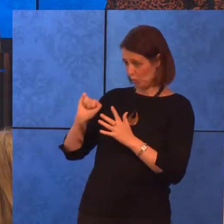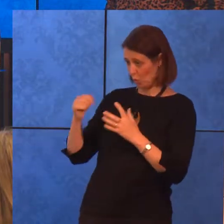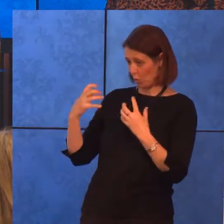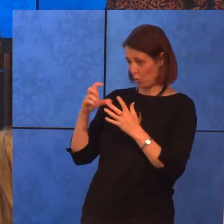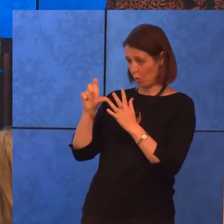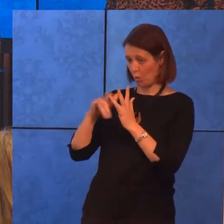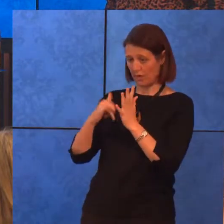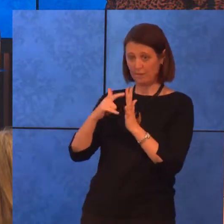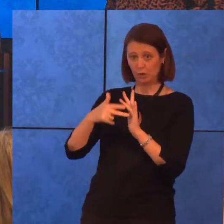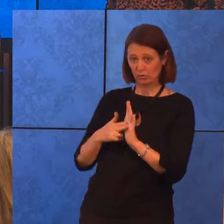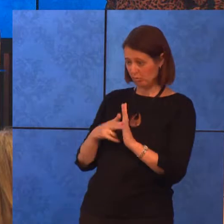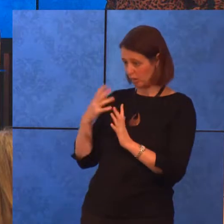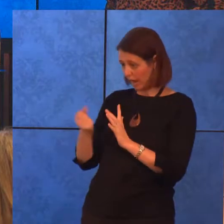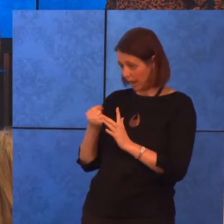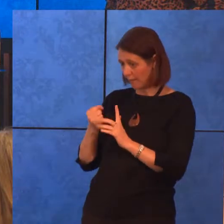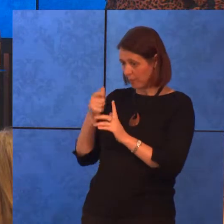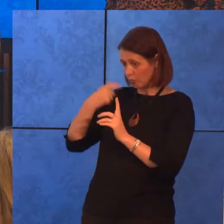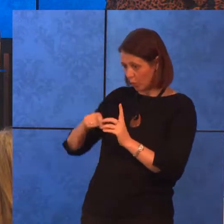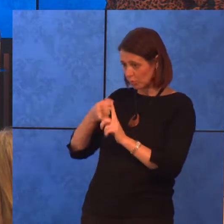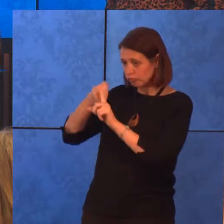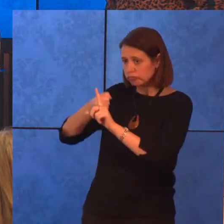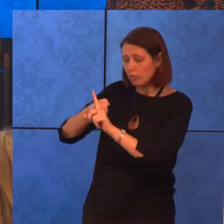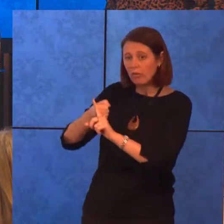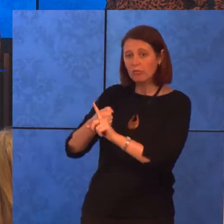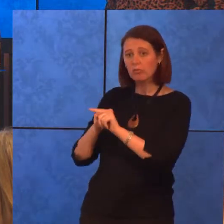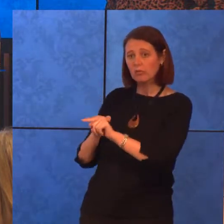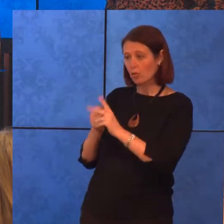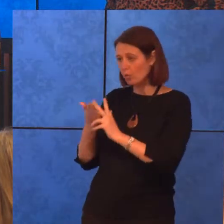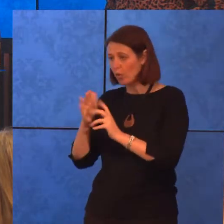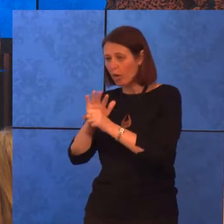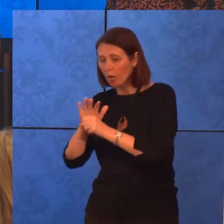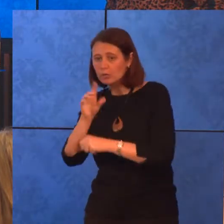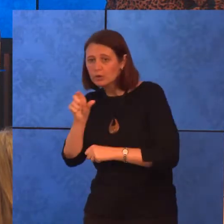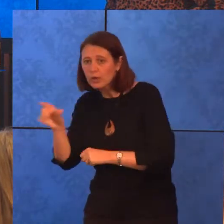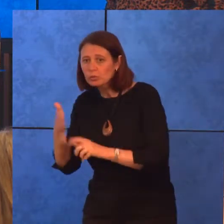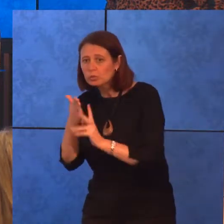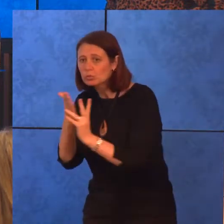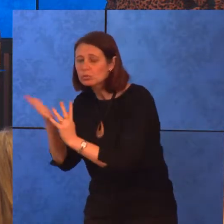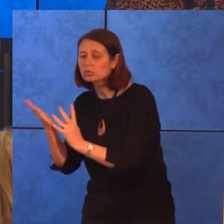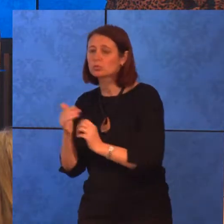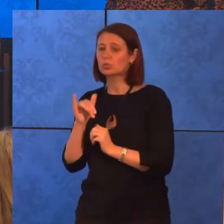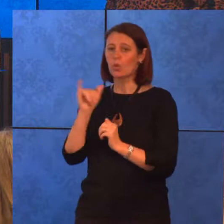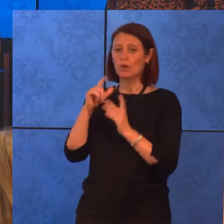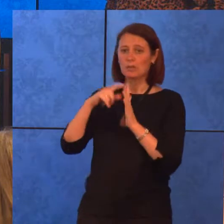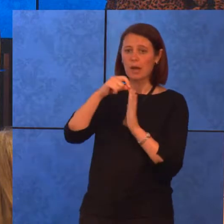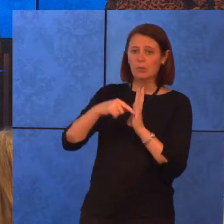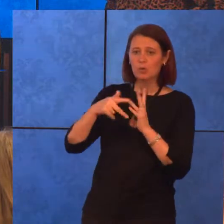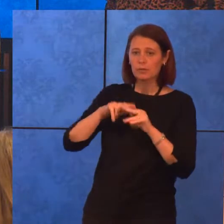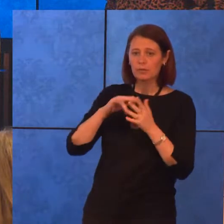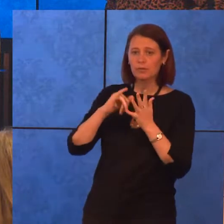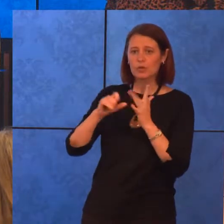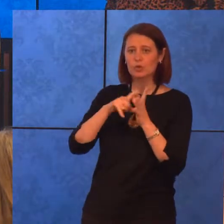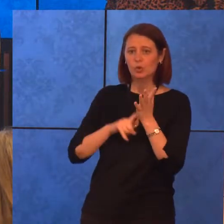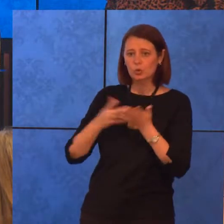a role in promoting that advocacy through political channels, through the Department of Social Services, with reviews going on into the